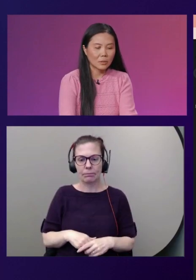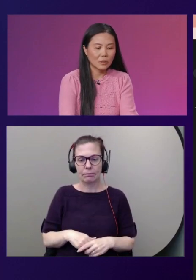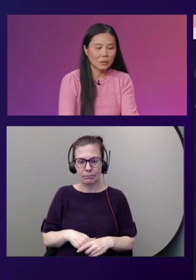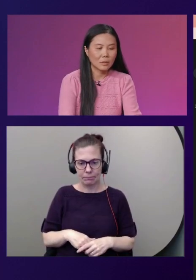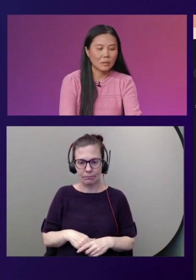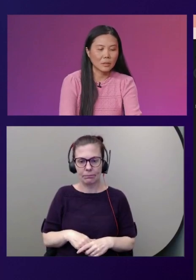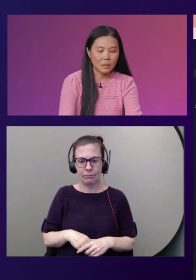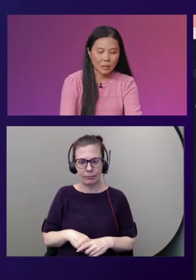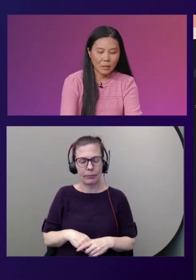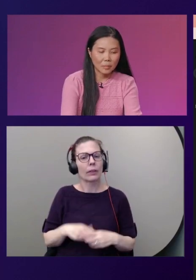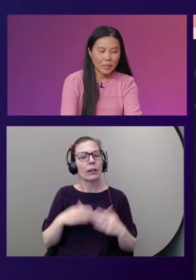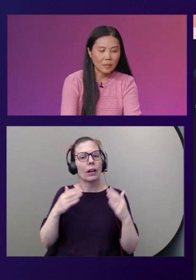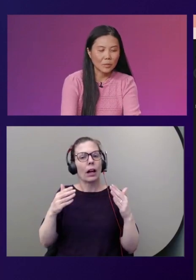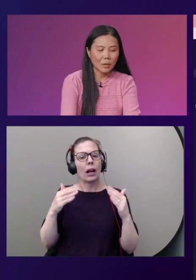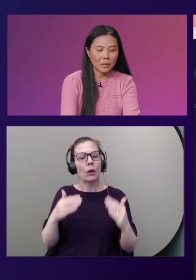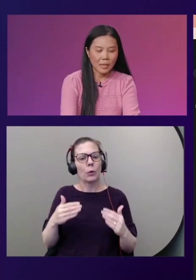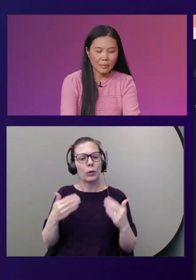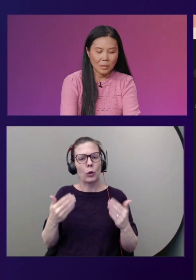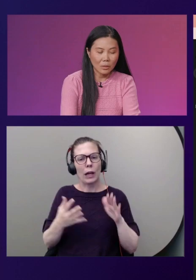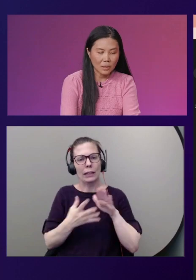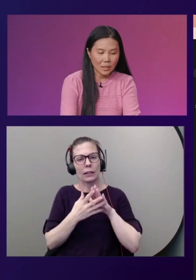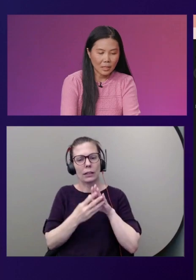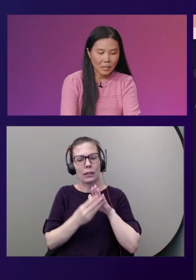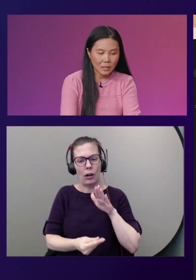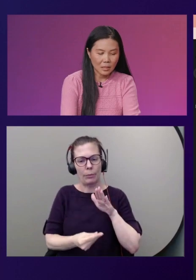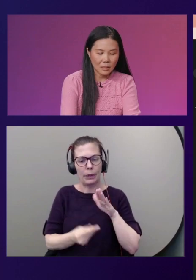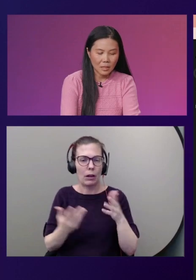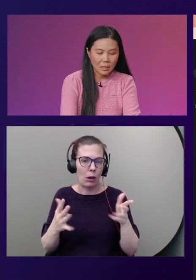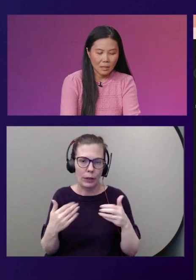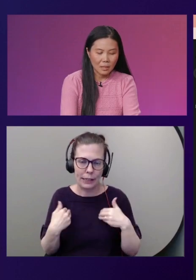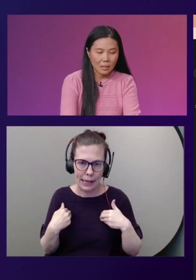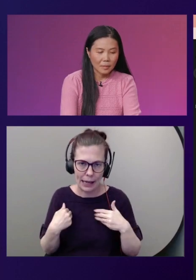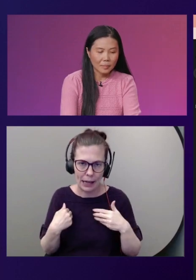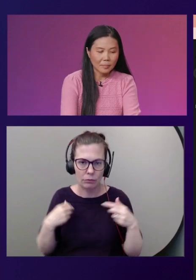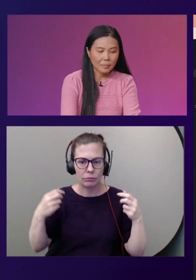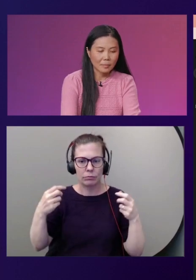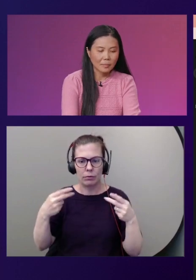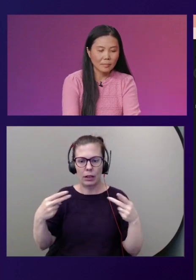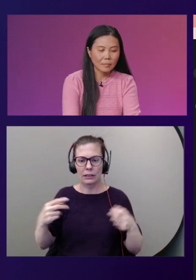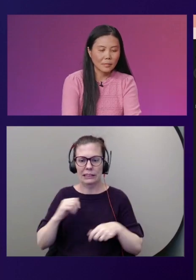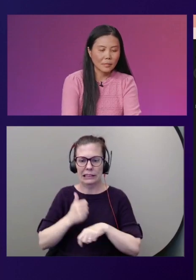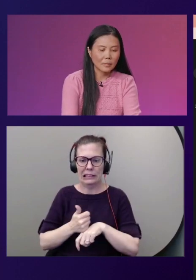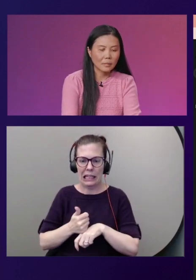Going to just copy. We already have the code stages.